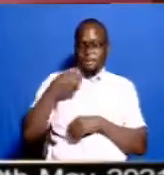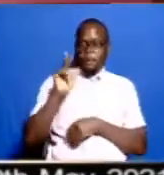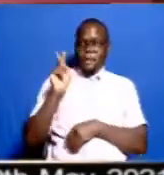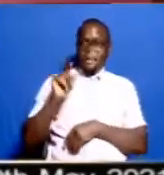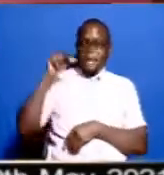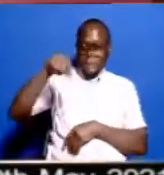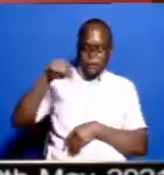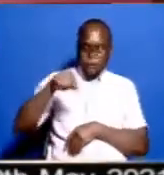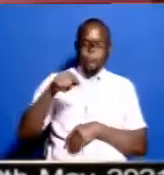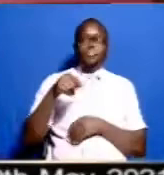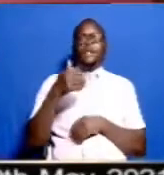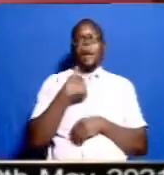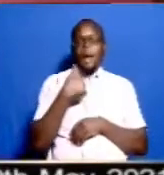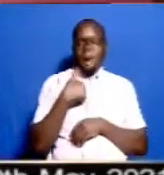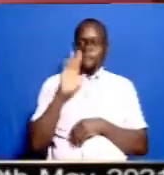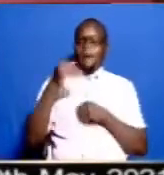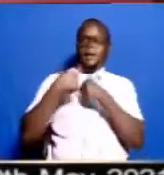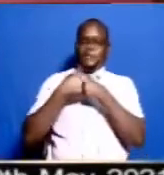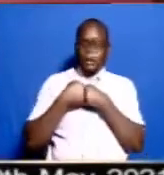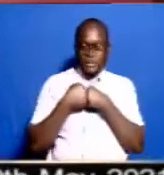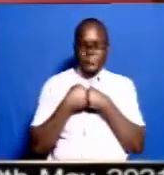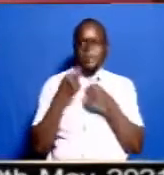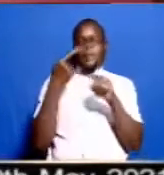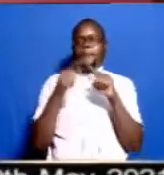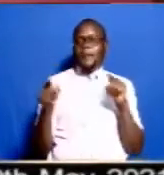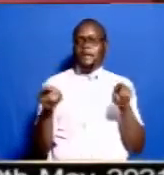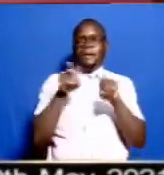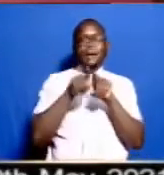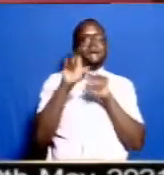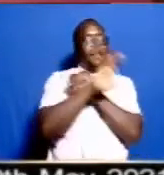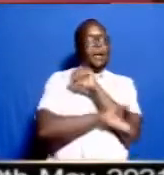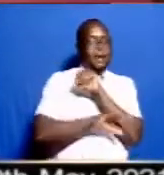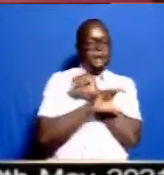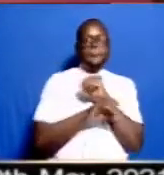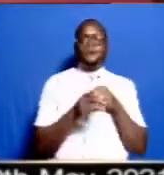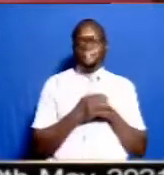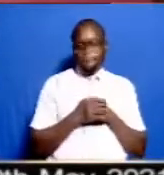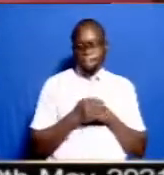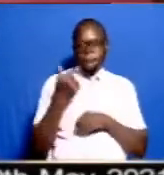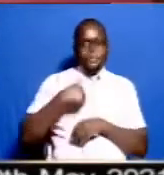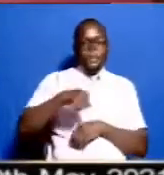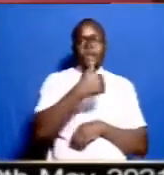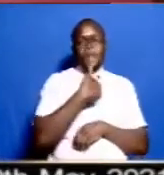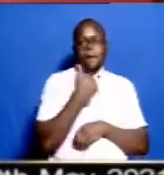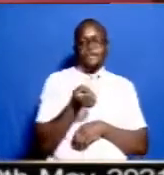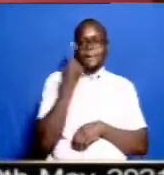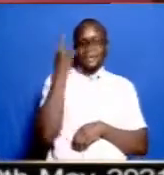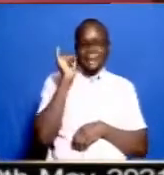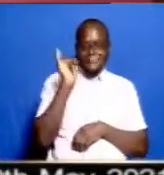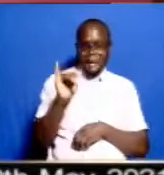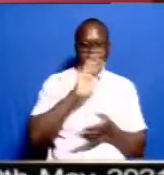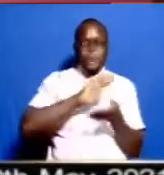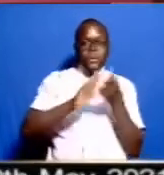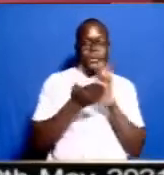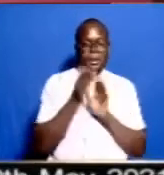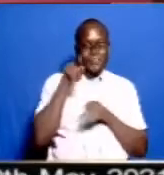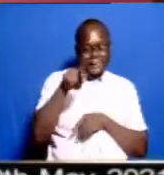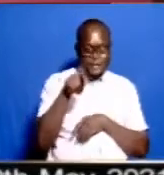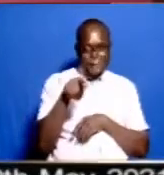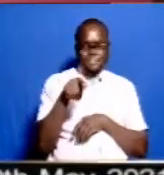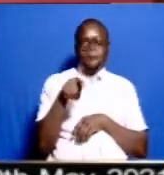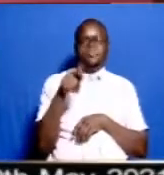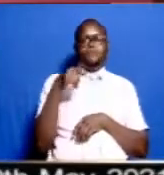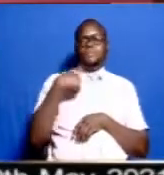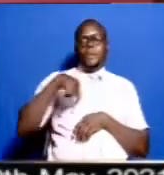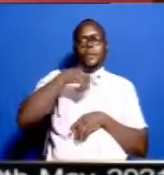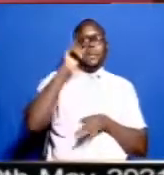Airways has had its challenges, but as a country, we have to understand that without this airline, we're not